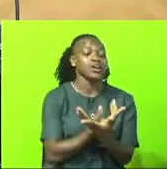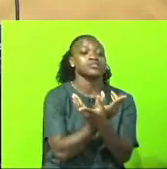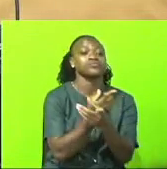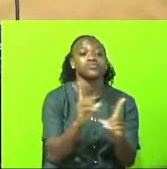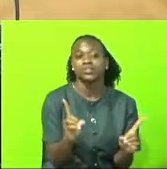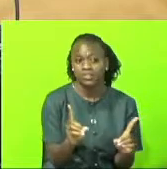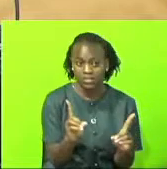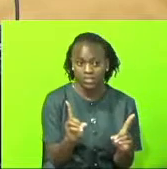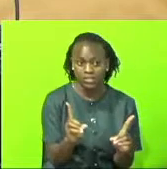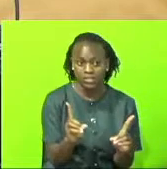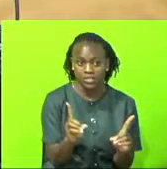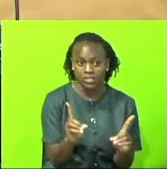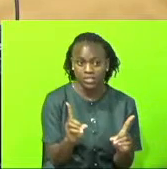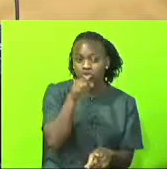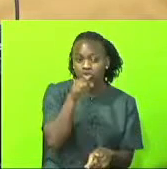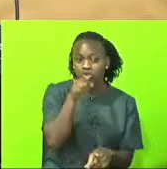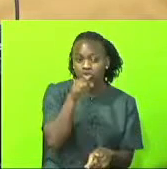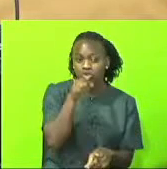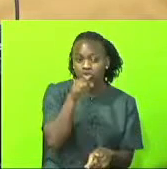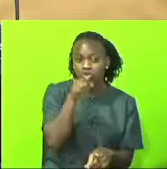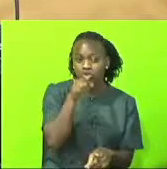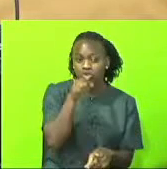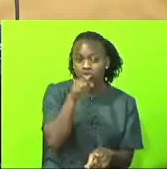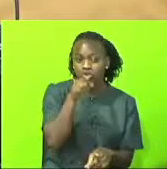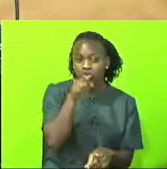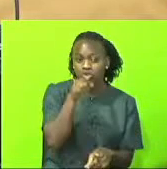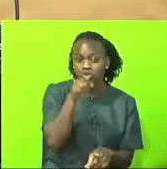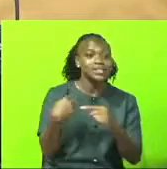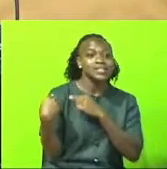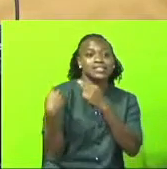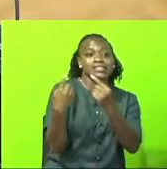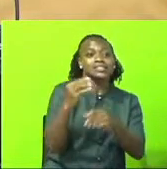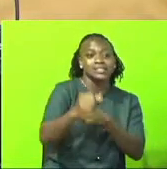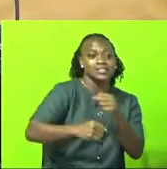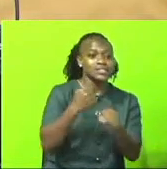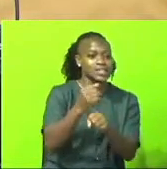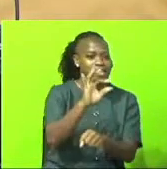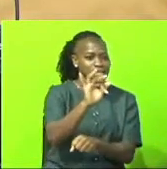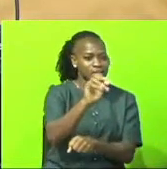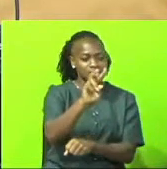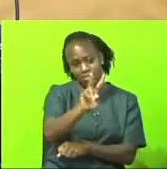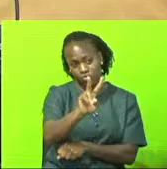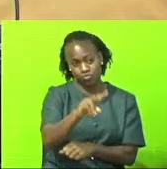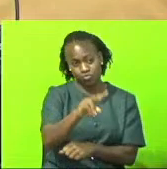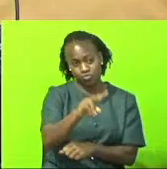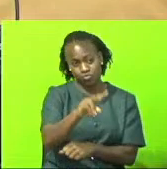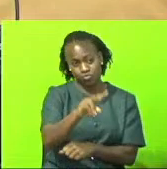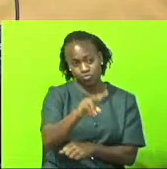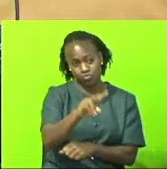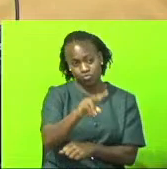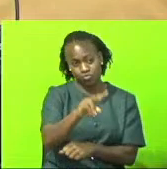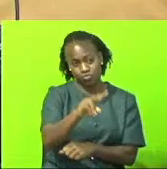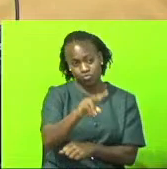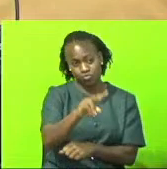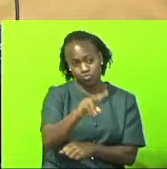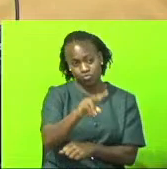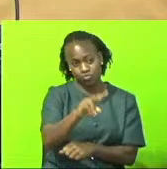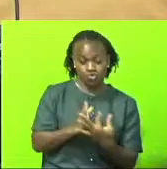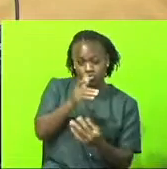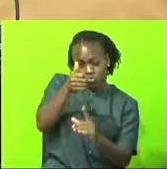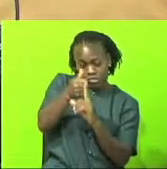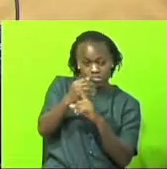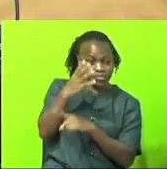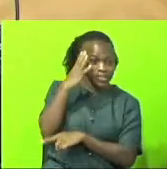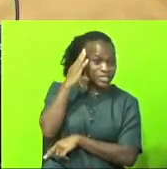Speaker, you've been part of this democracy since 1992. Mr. Speaker, through your experience,